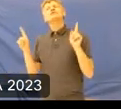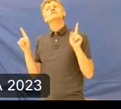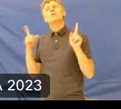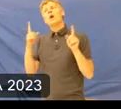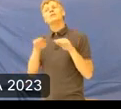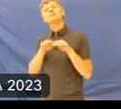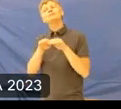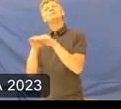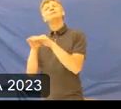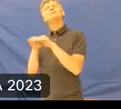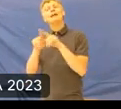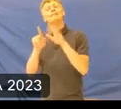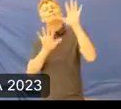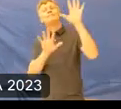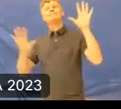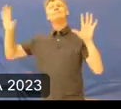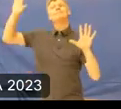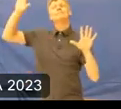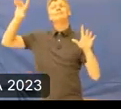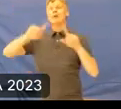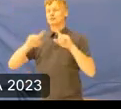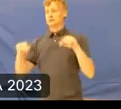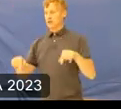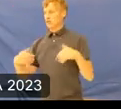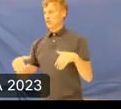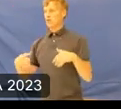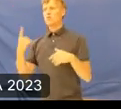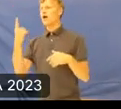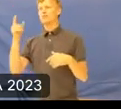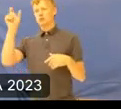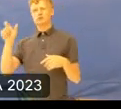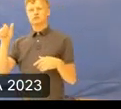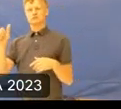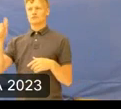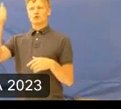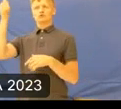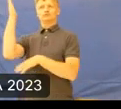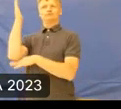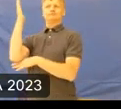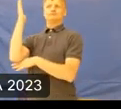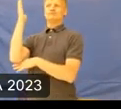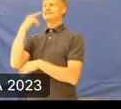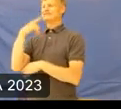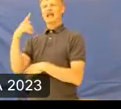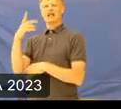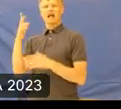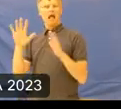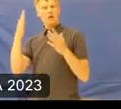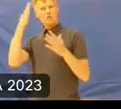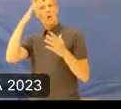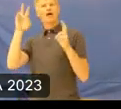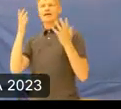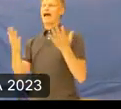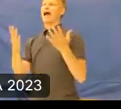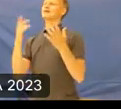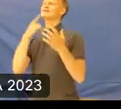Jaspers, those of you who were here at the beginning of the conference, mentioned, you know, how do we know what the norms are that